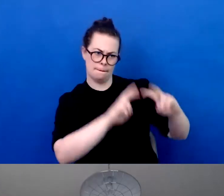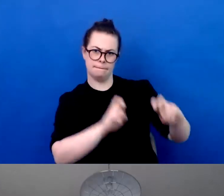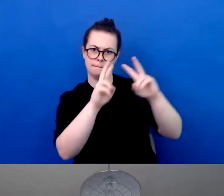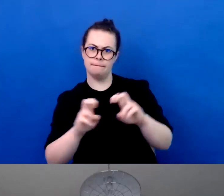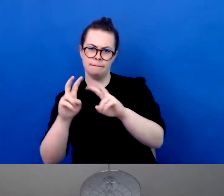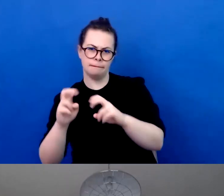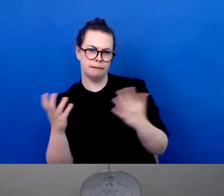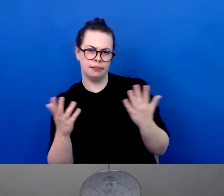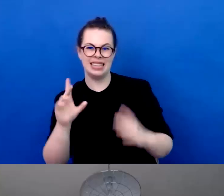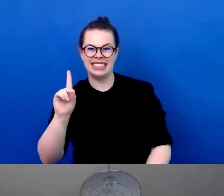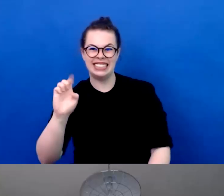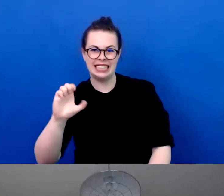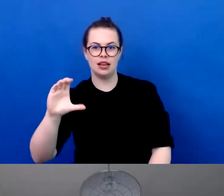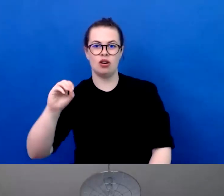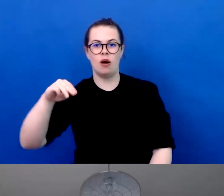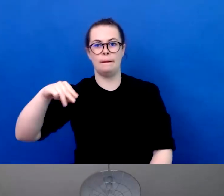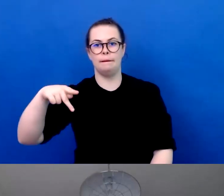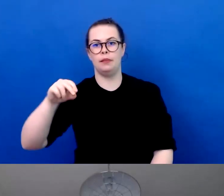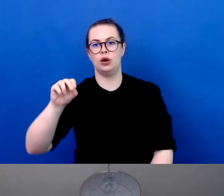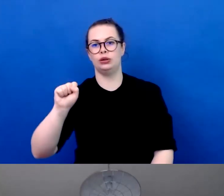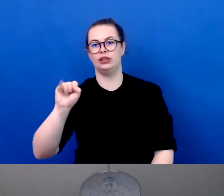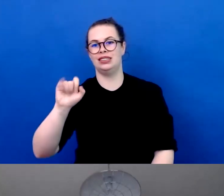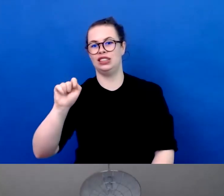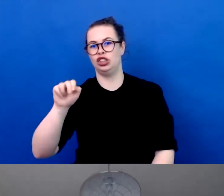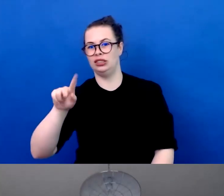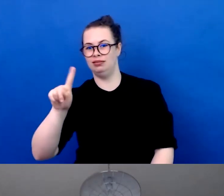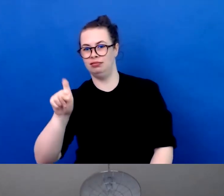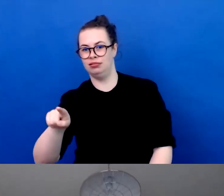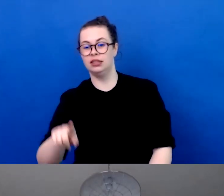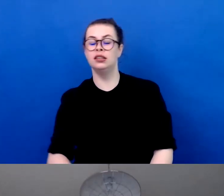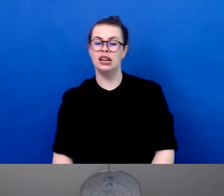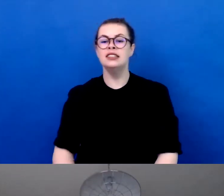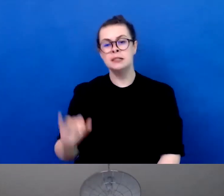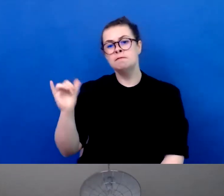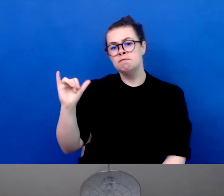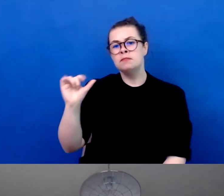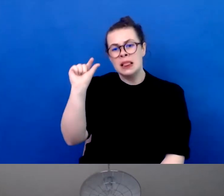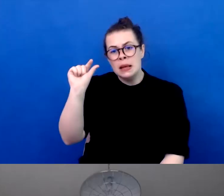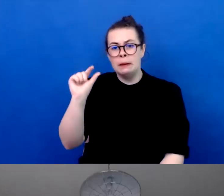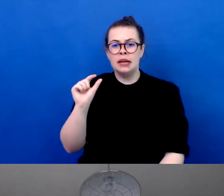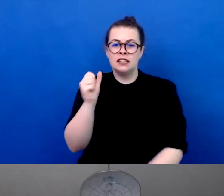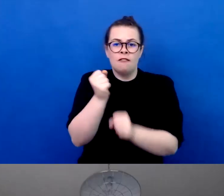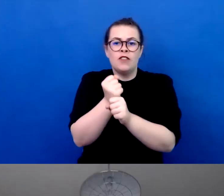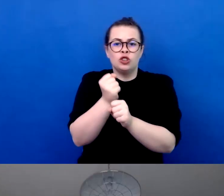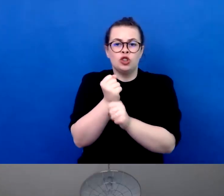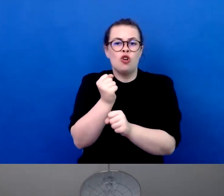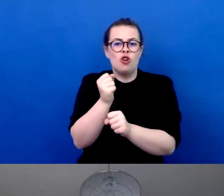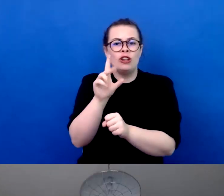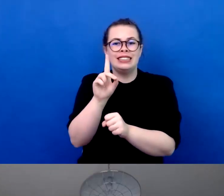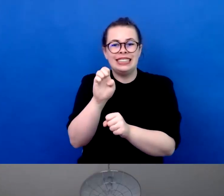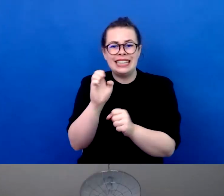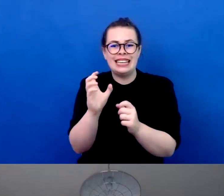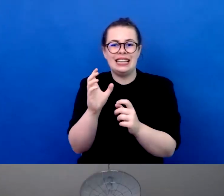Yeah, so thanks for the question. It's indeed a kind of functional decomposition. It's probably the wrong one in